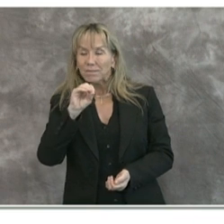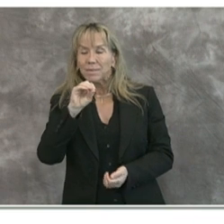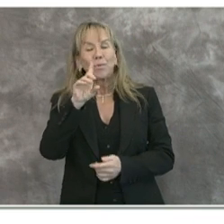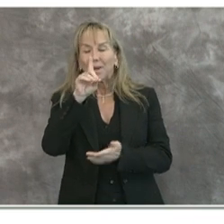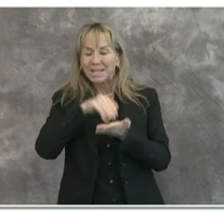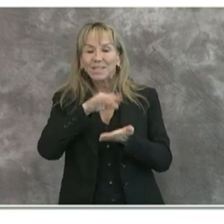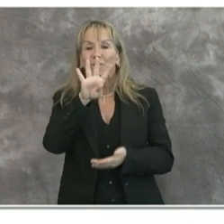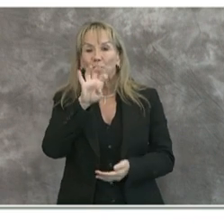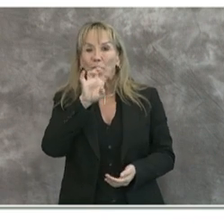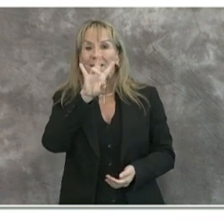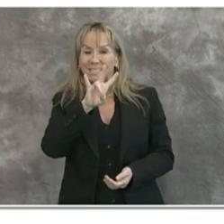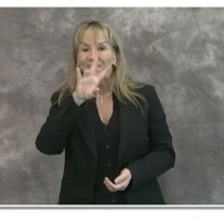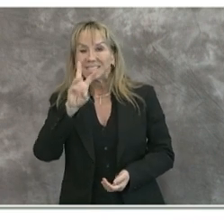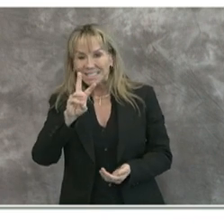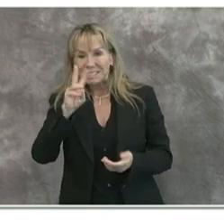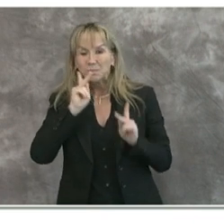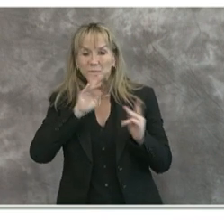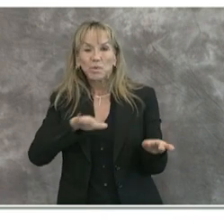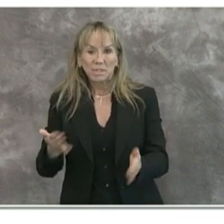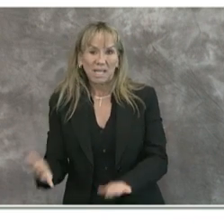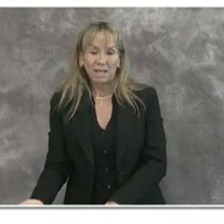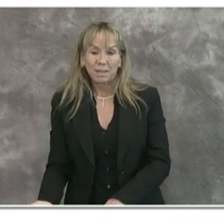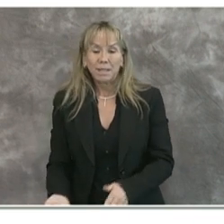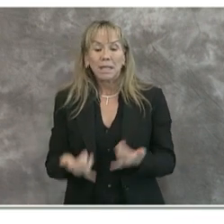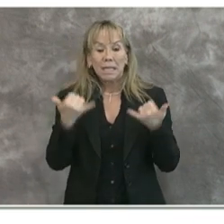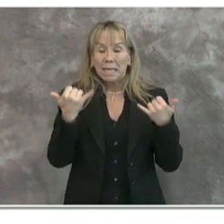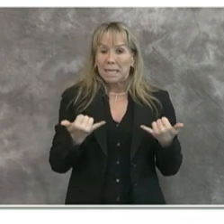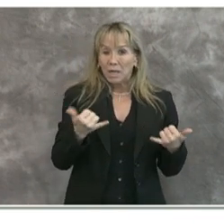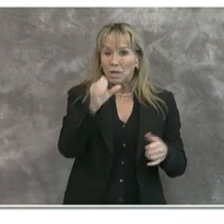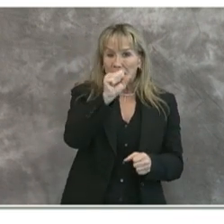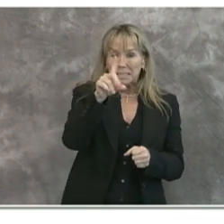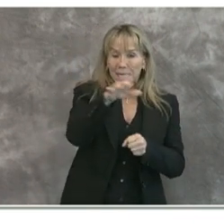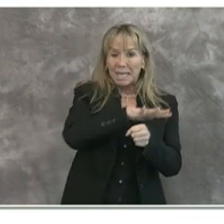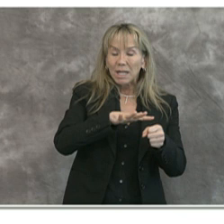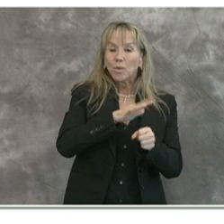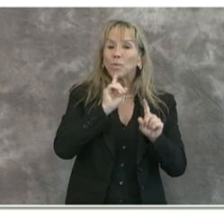4,176 deaths. Today, the County of San Diego is reporting